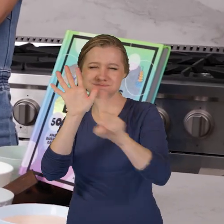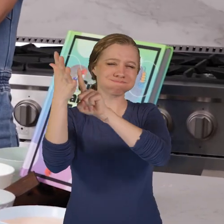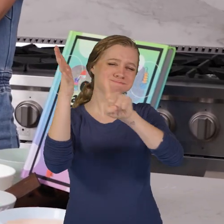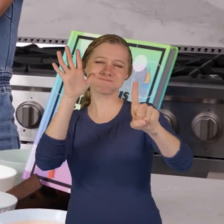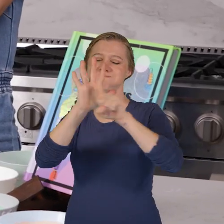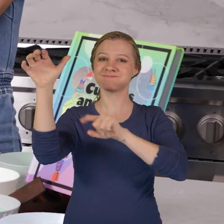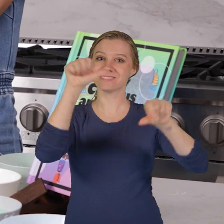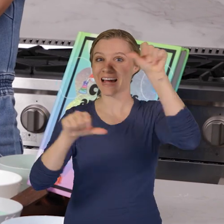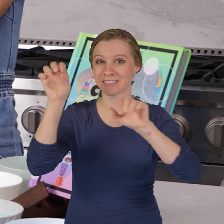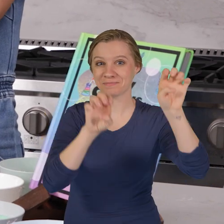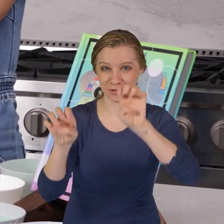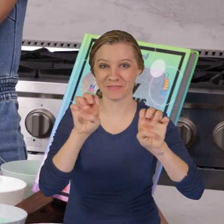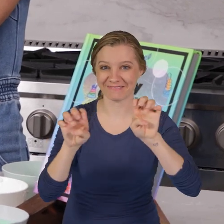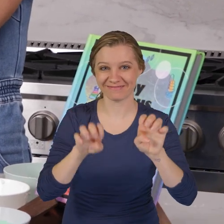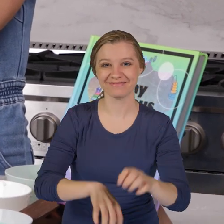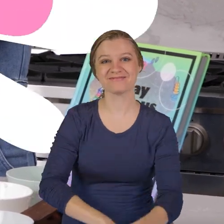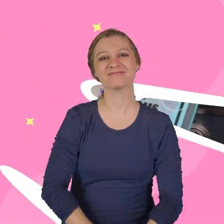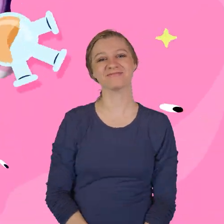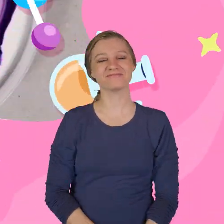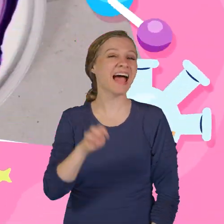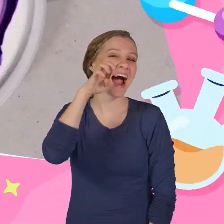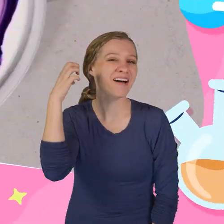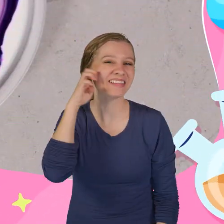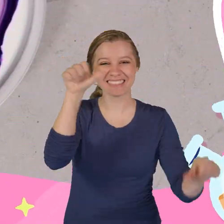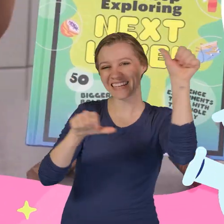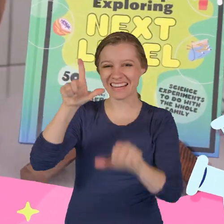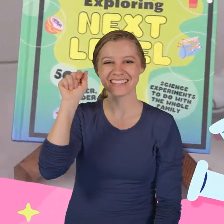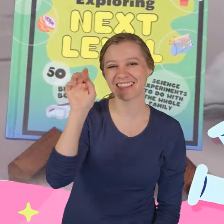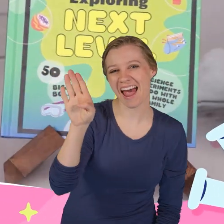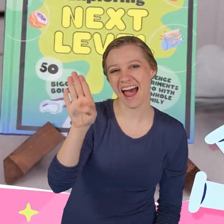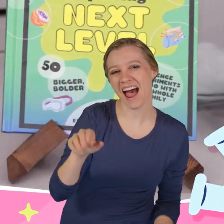most popular science experiment.